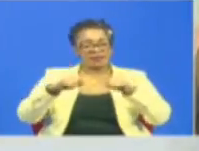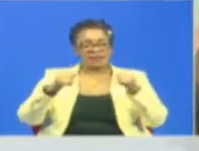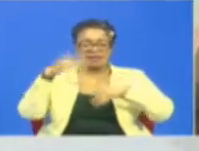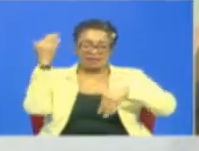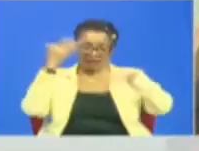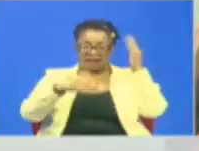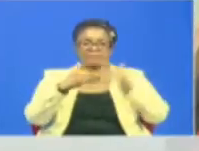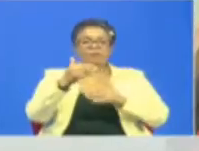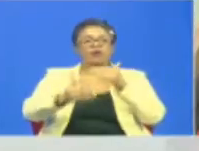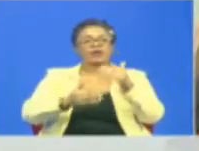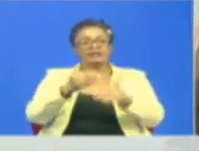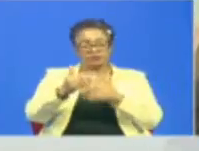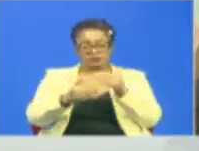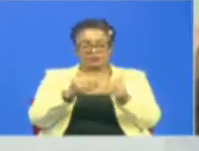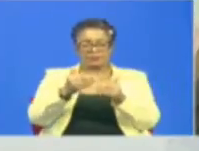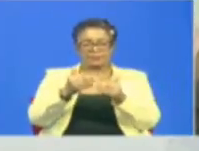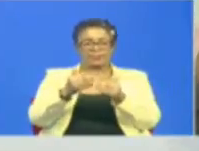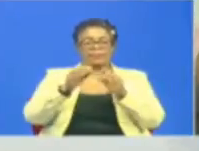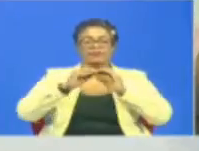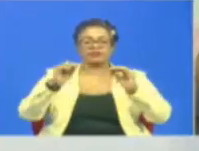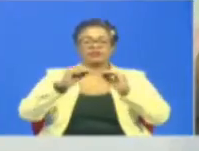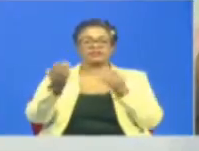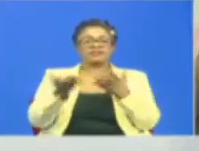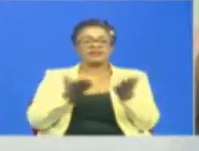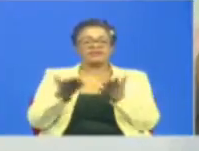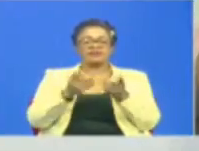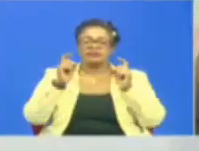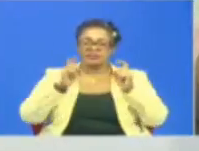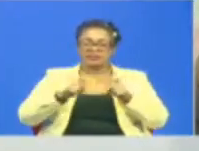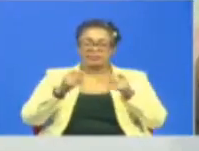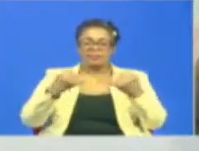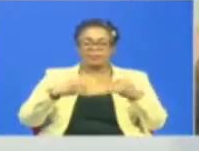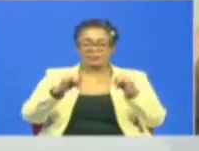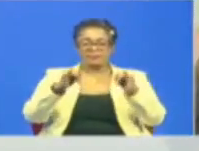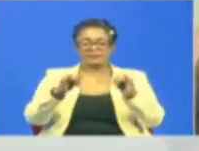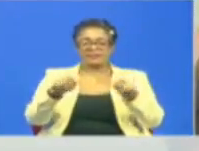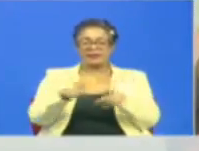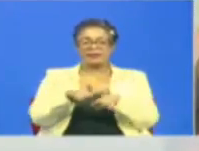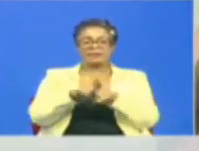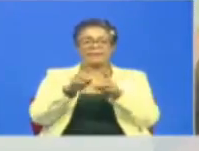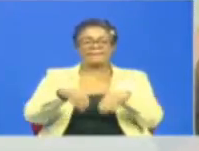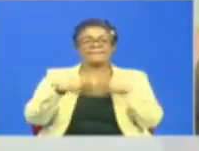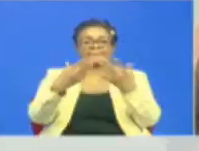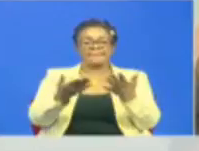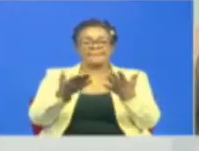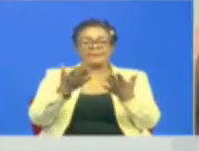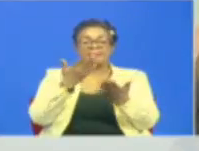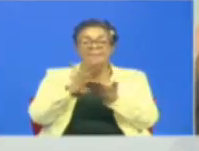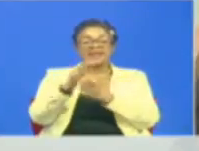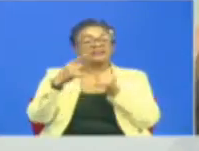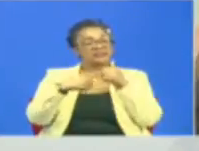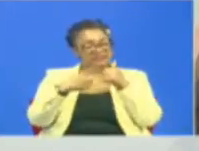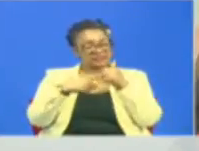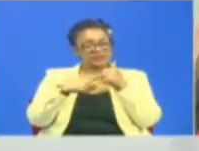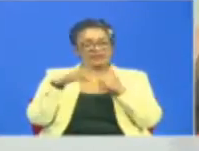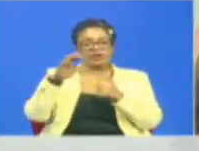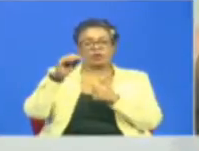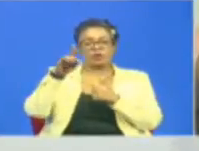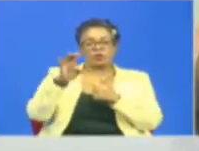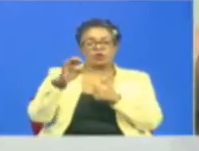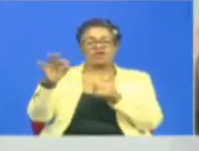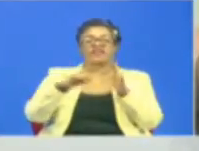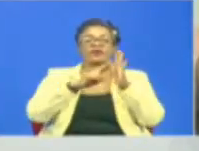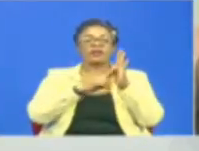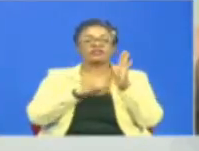the teaching service shall be implemented as provided under Part 6 of the Code of Regulation for